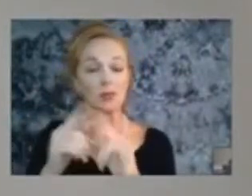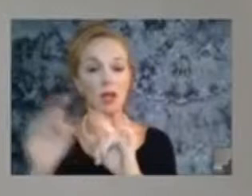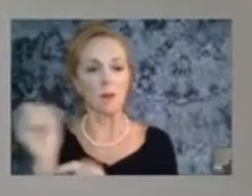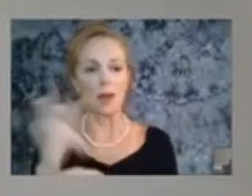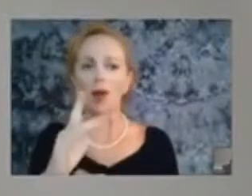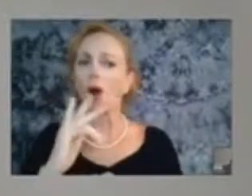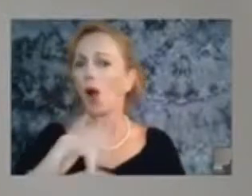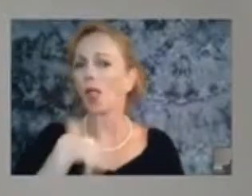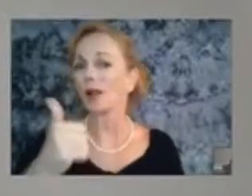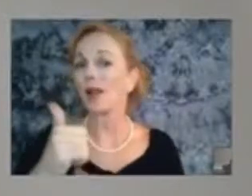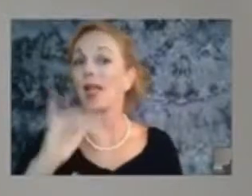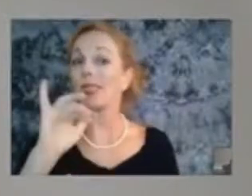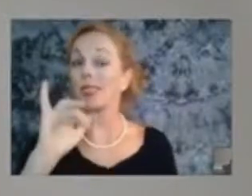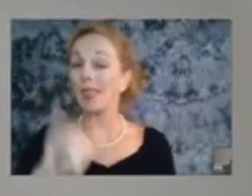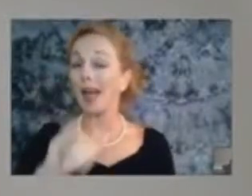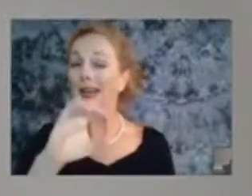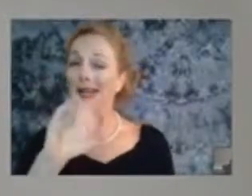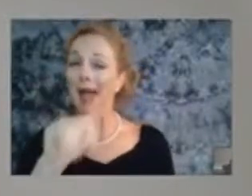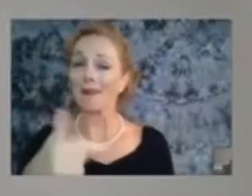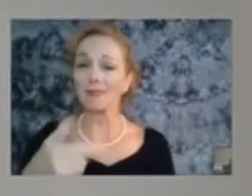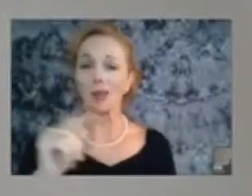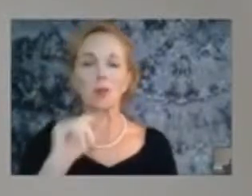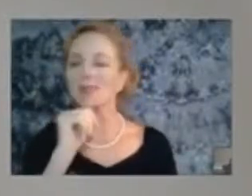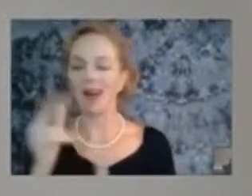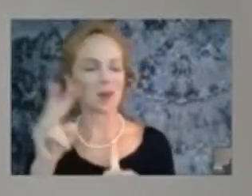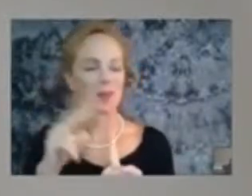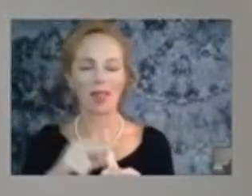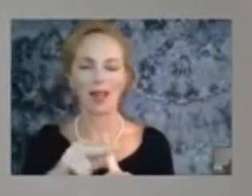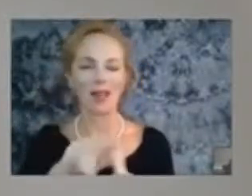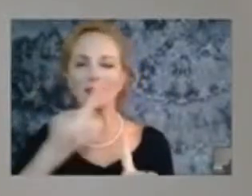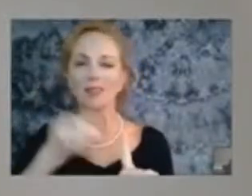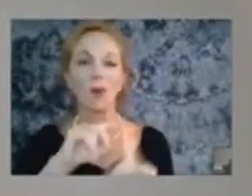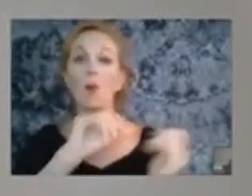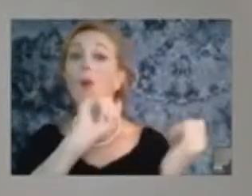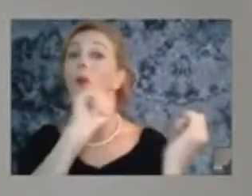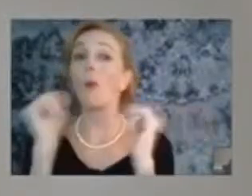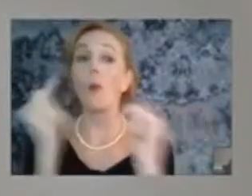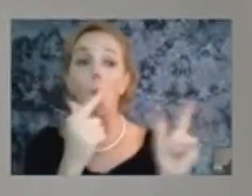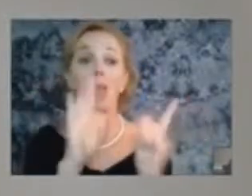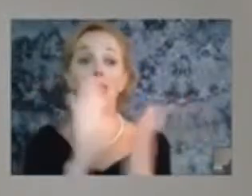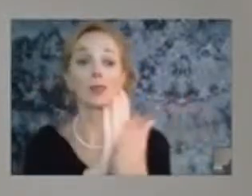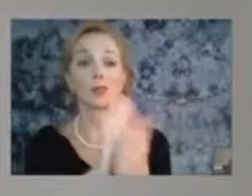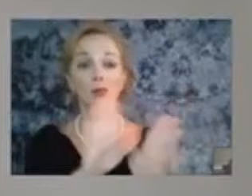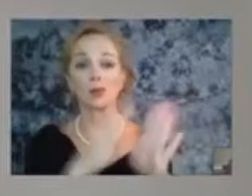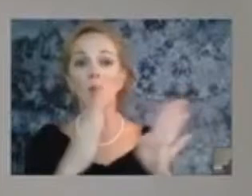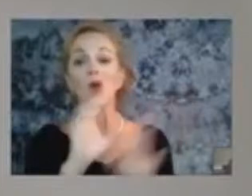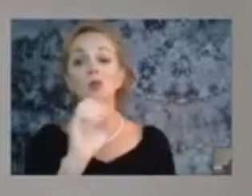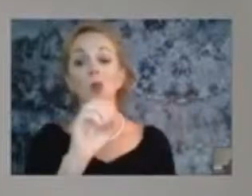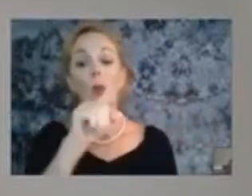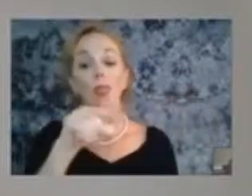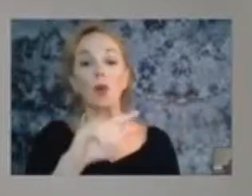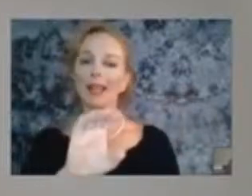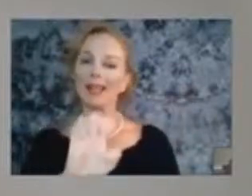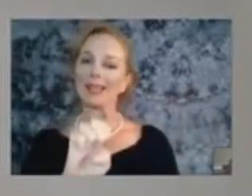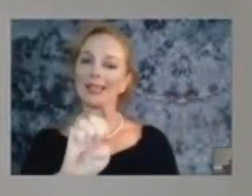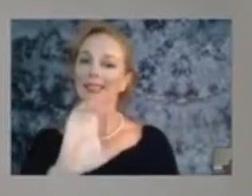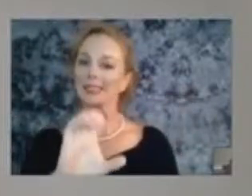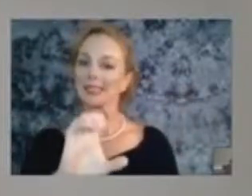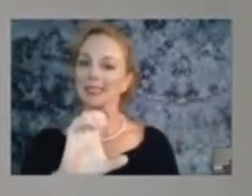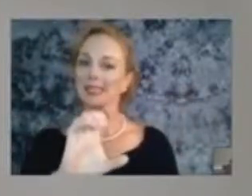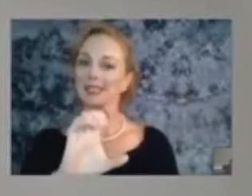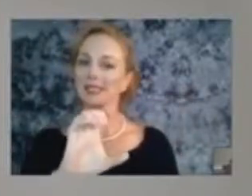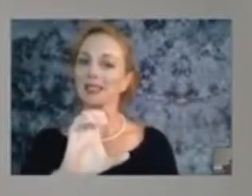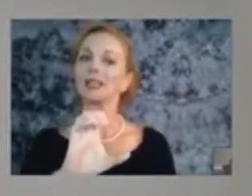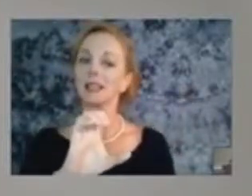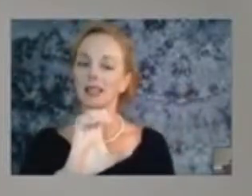or that caveat will not apply until all of our schools are open. So those EC teachers may bring their students with them to their site, even